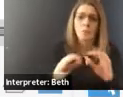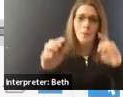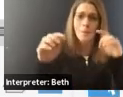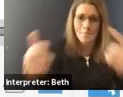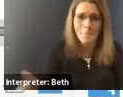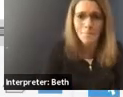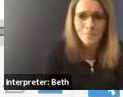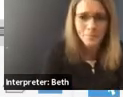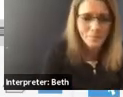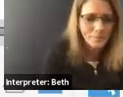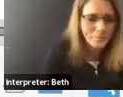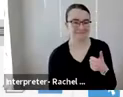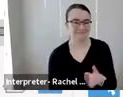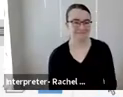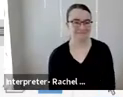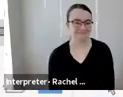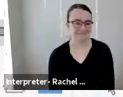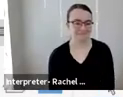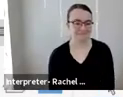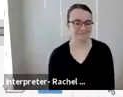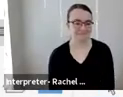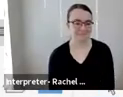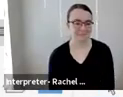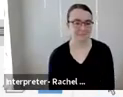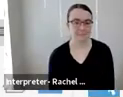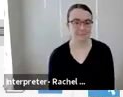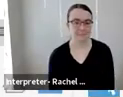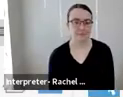if I roll back to here,